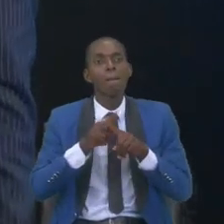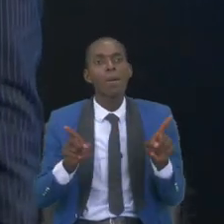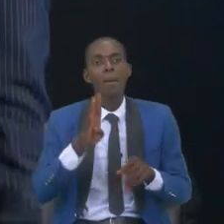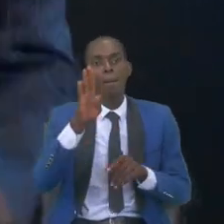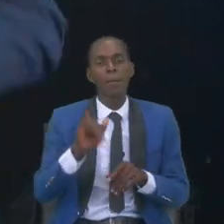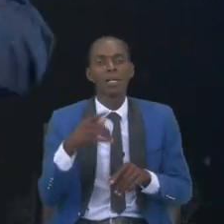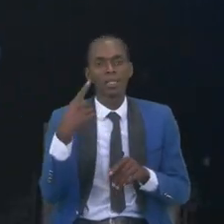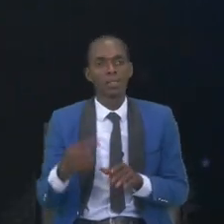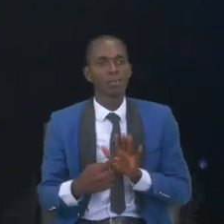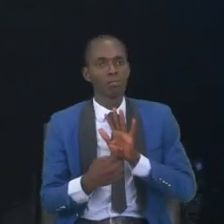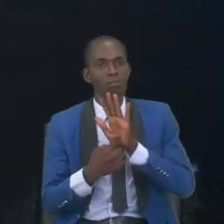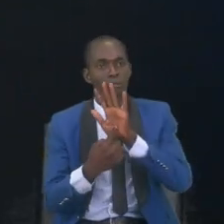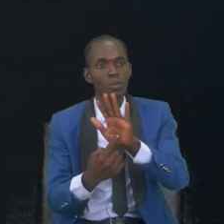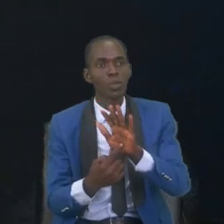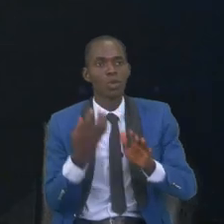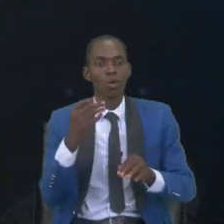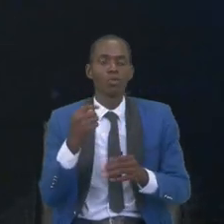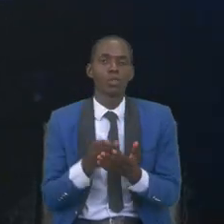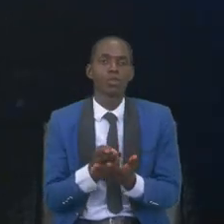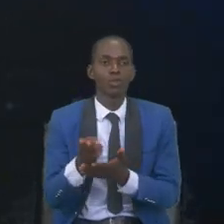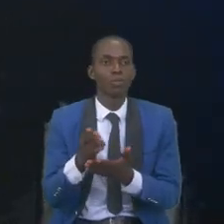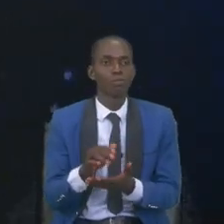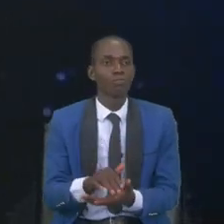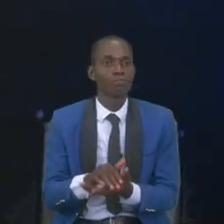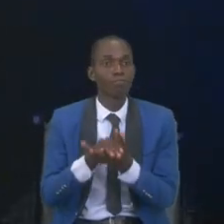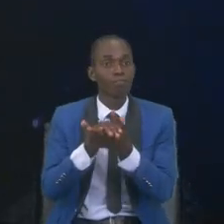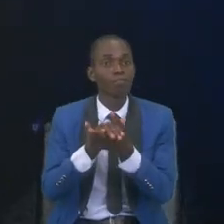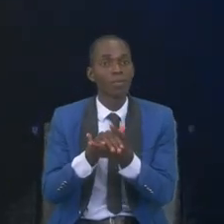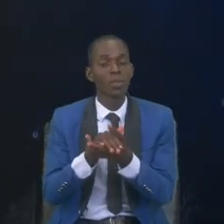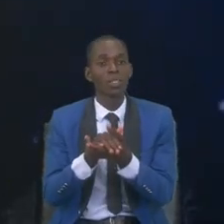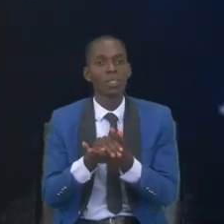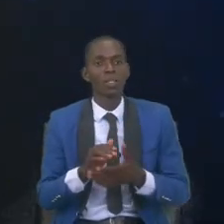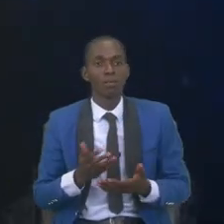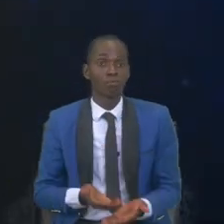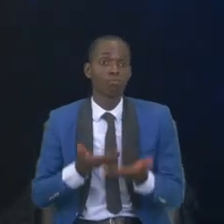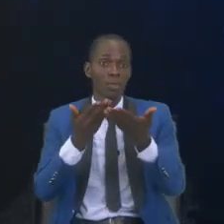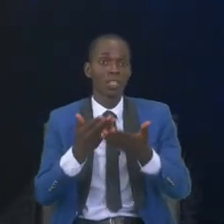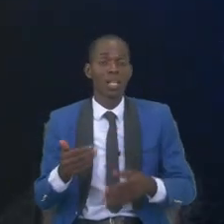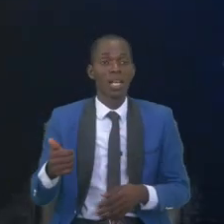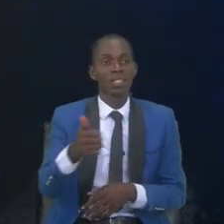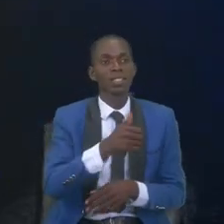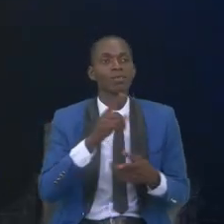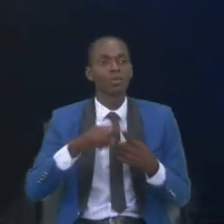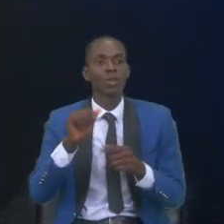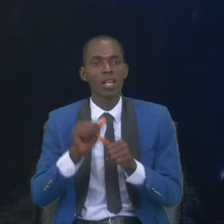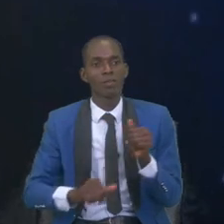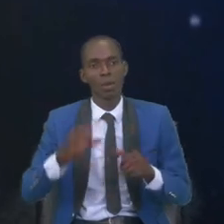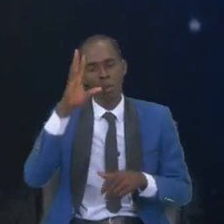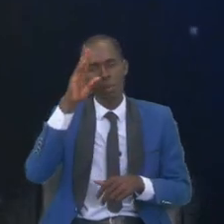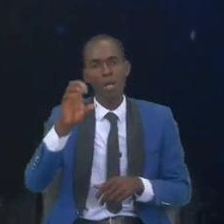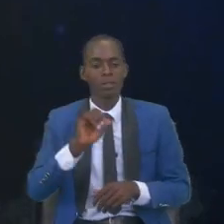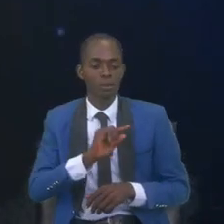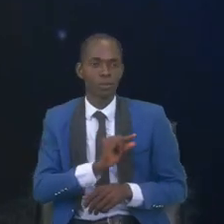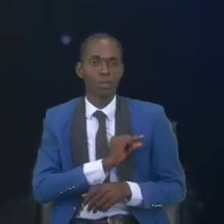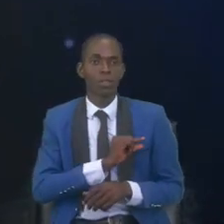truth, commending ourselves to every man's conscience in